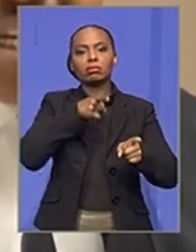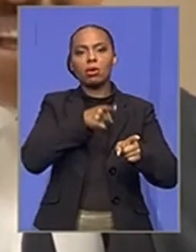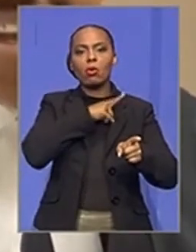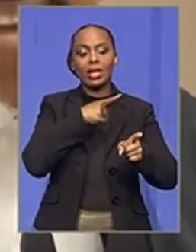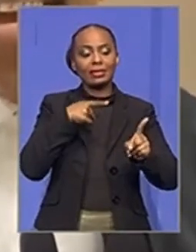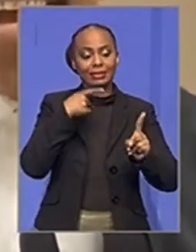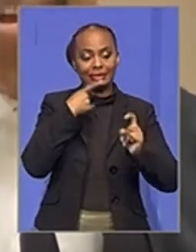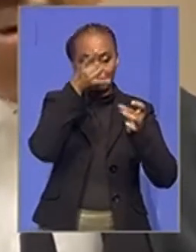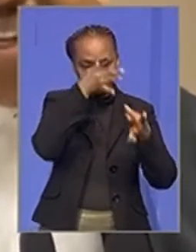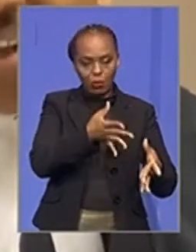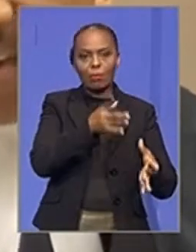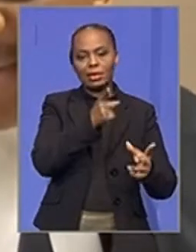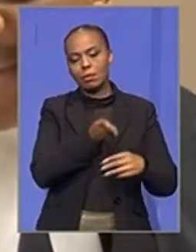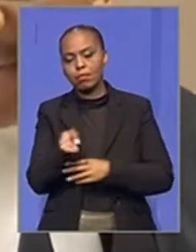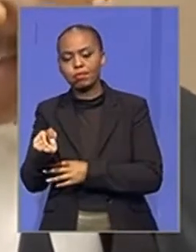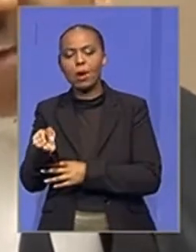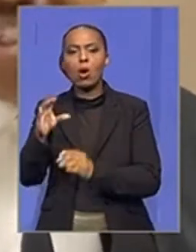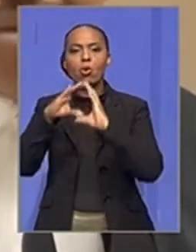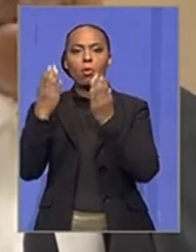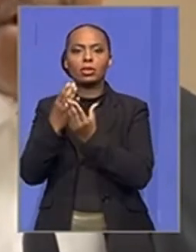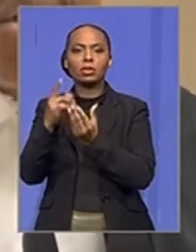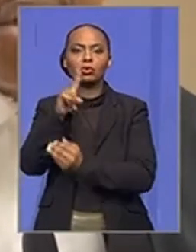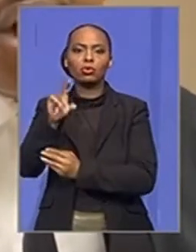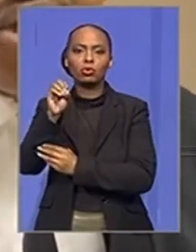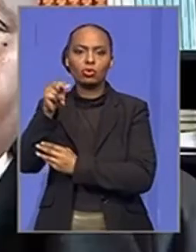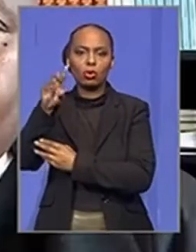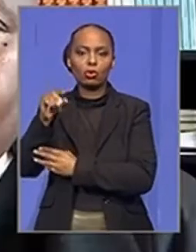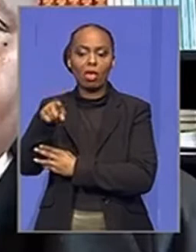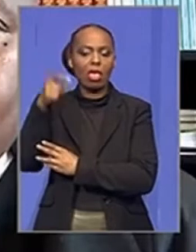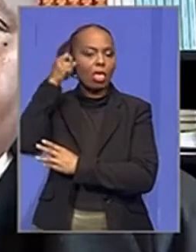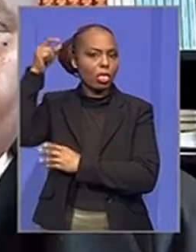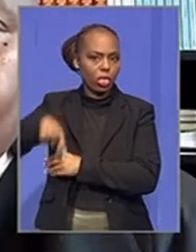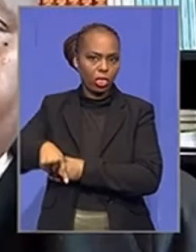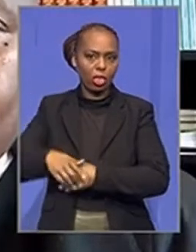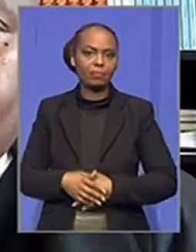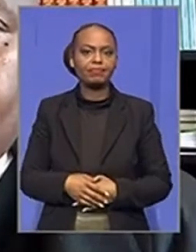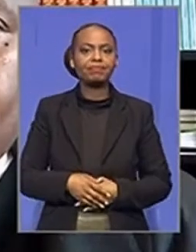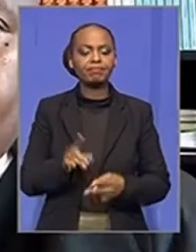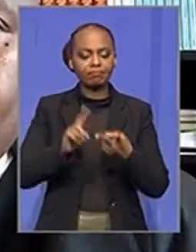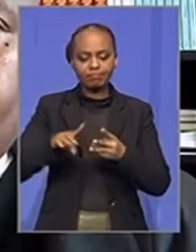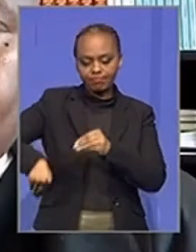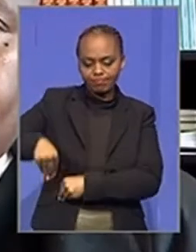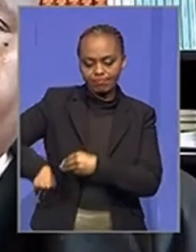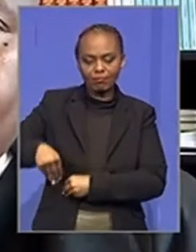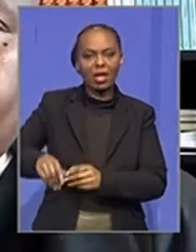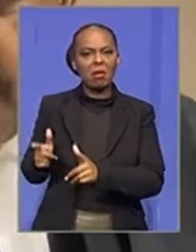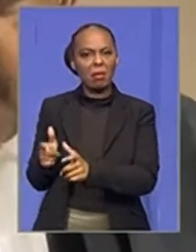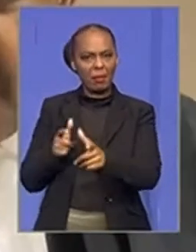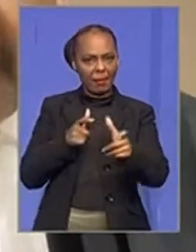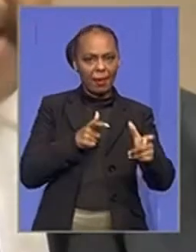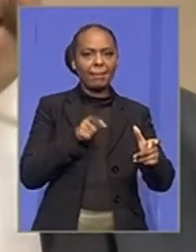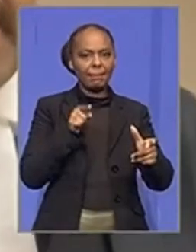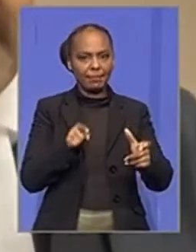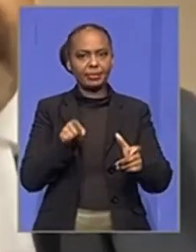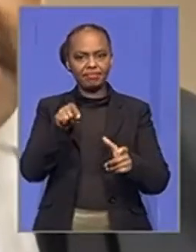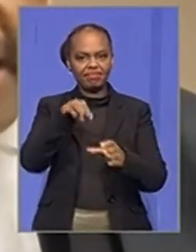iponagatse pele ga komišene ya Zondo. Ga bjalo o nyaka molato wa bomenetša kgatlhanong le ena malebana le dibetša o seke wa sekelwa go